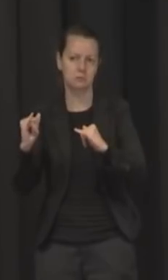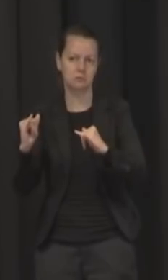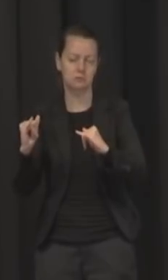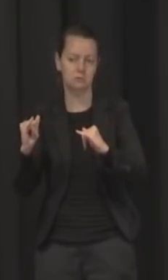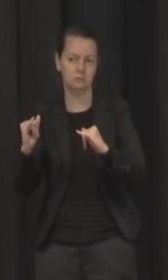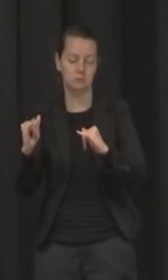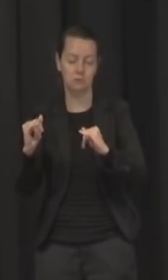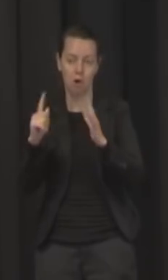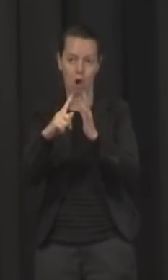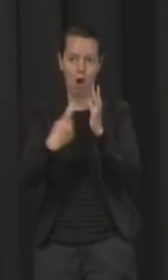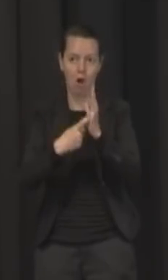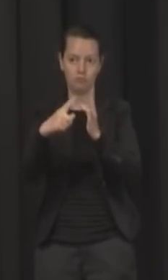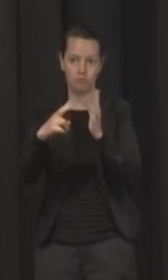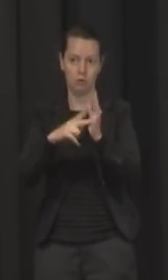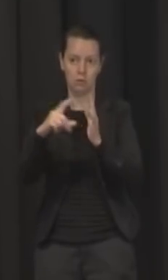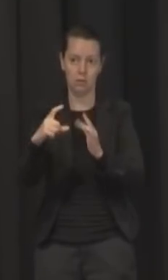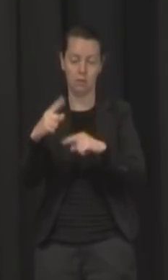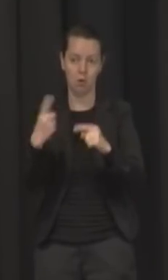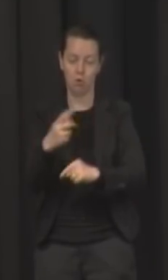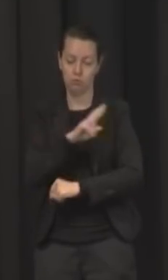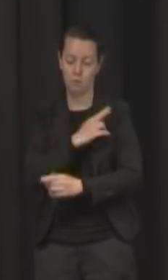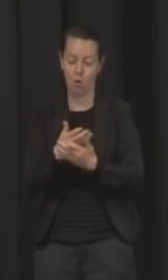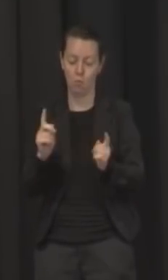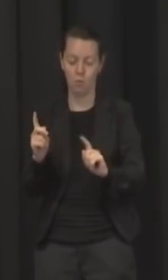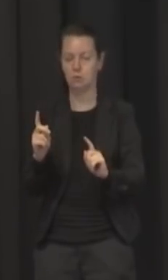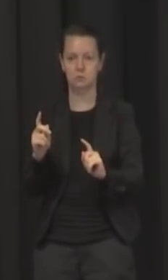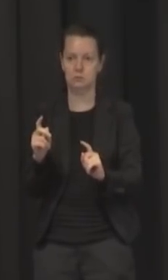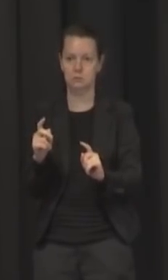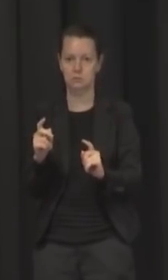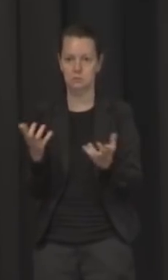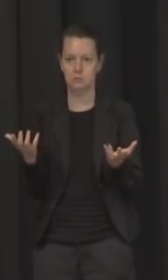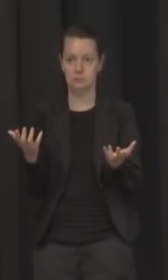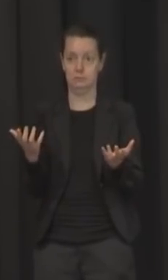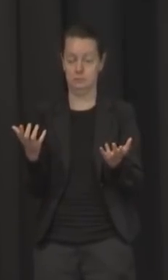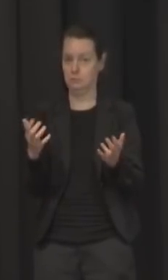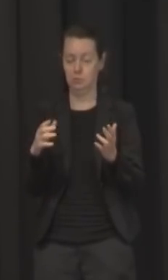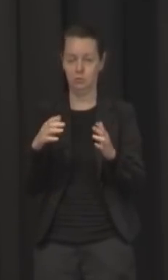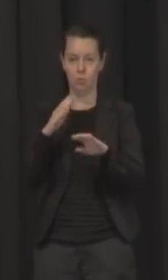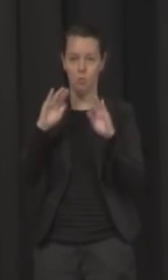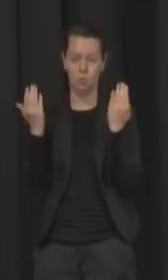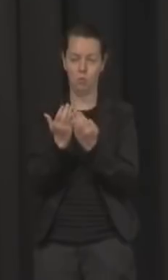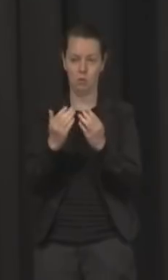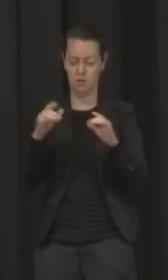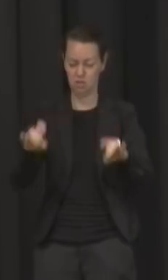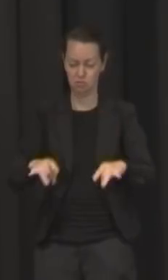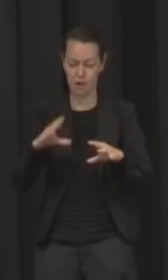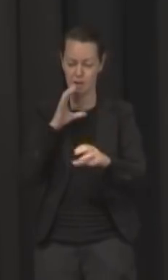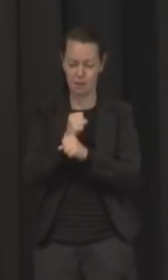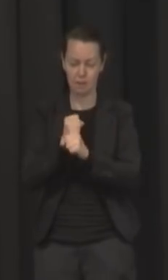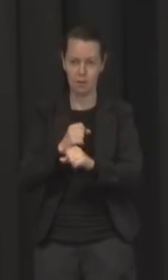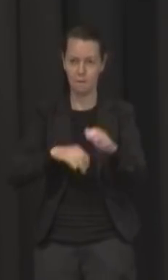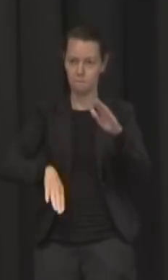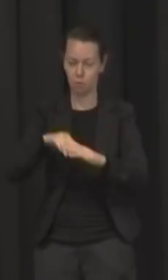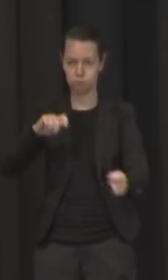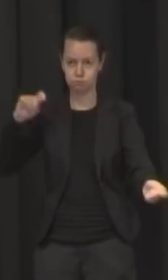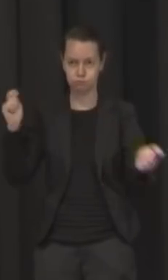who's responsible for what, given that we have rather rewritten who's responsible for what over the last 20 months. But I don't issue